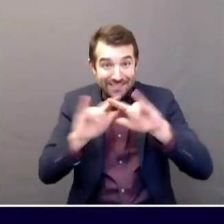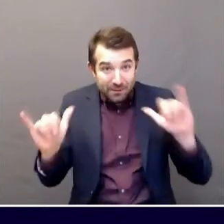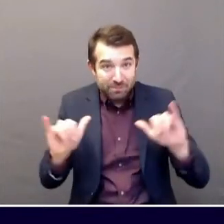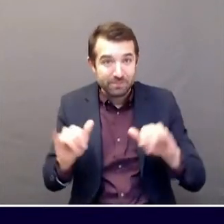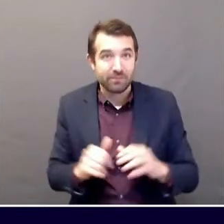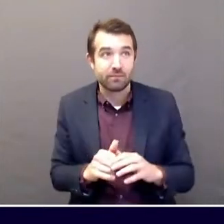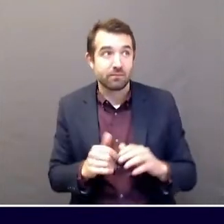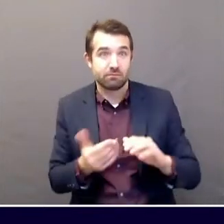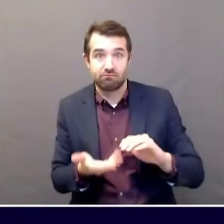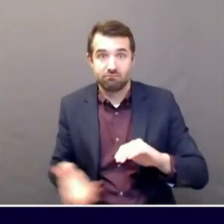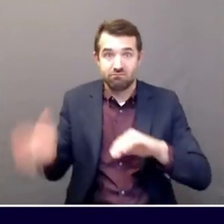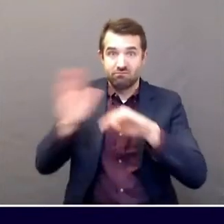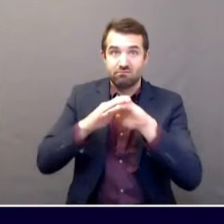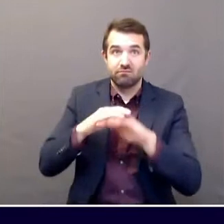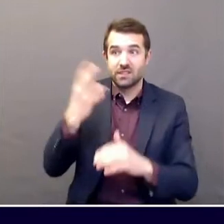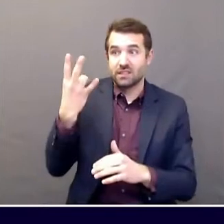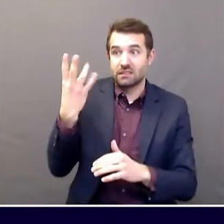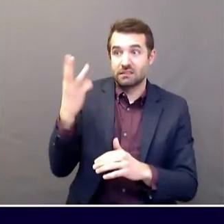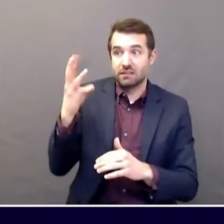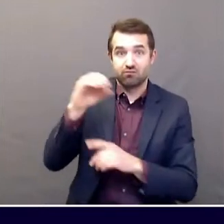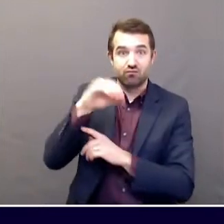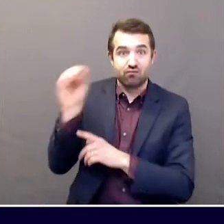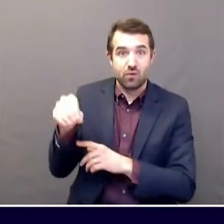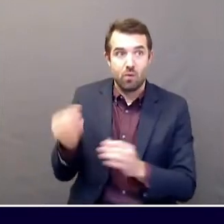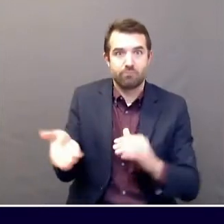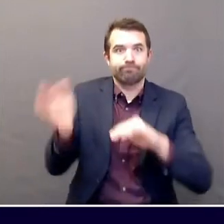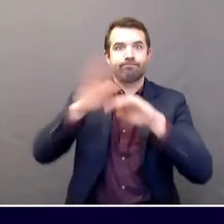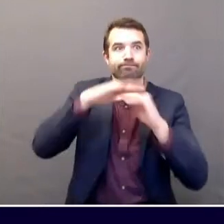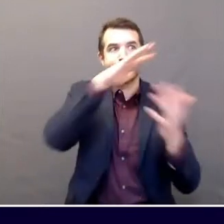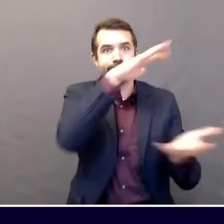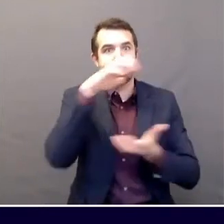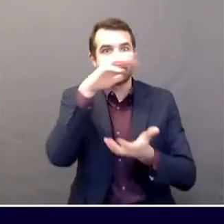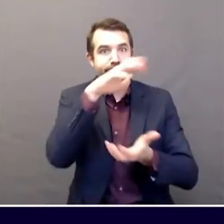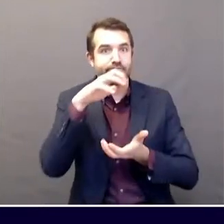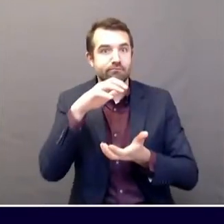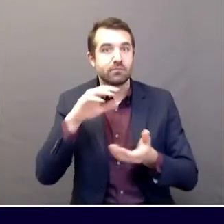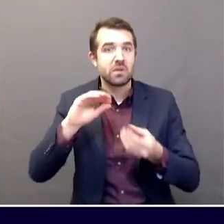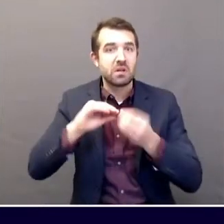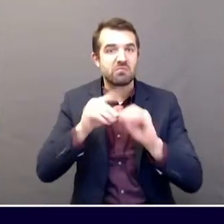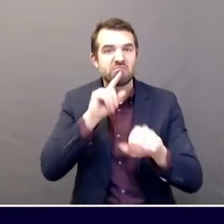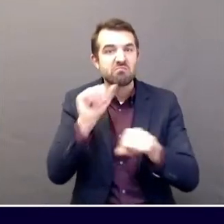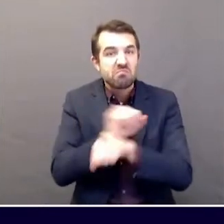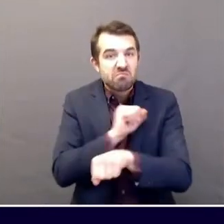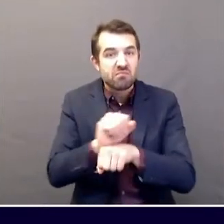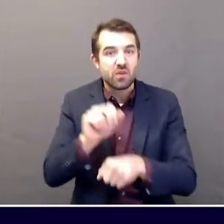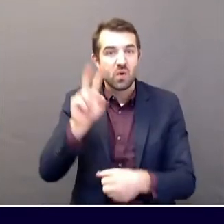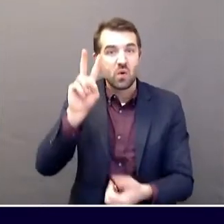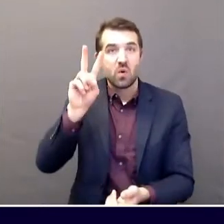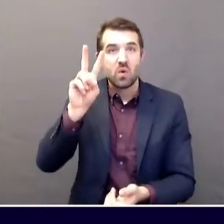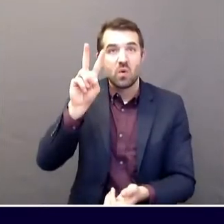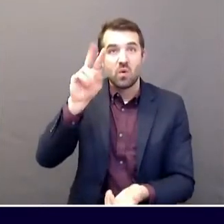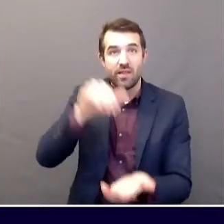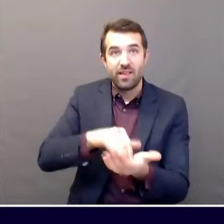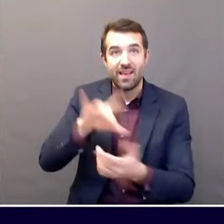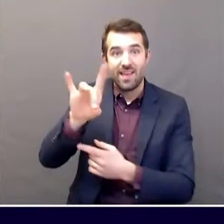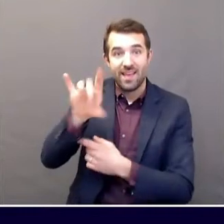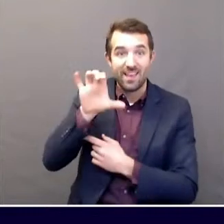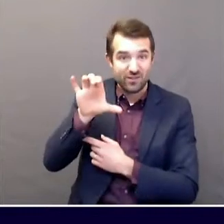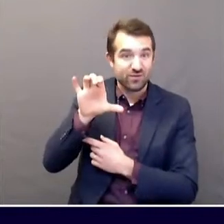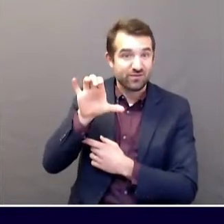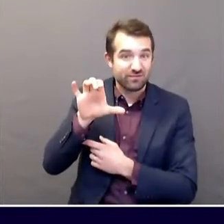by 16%, in numerical terms, that amounts to 2,800 new first